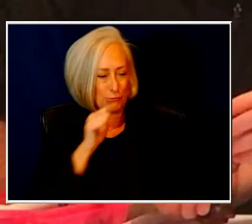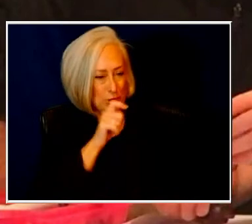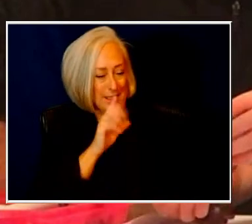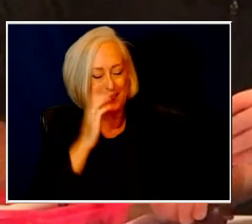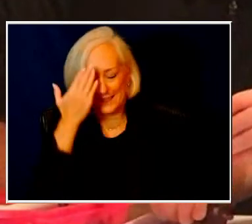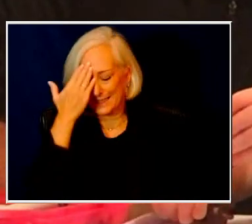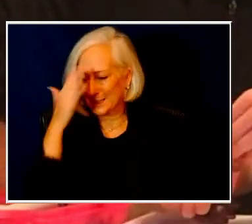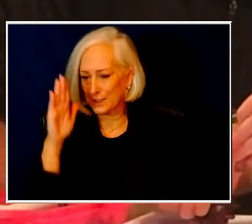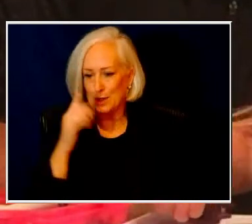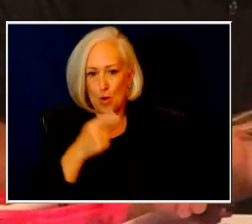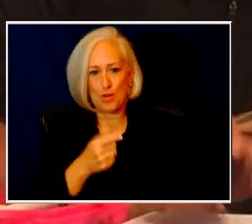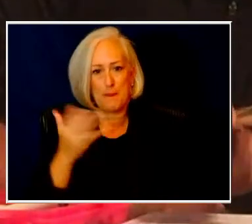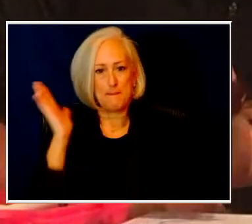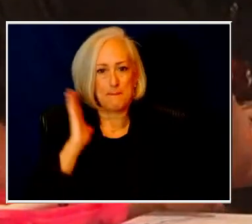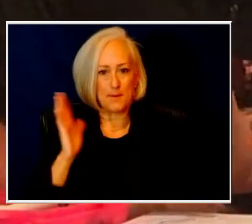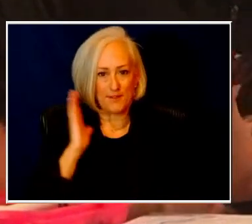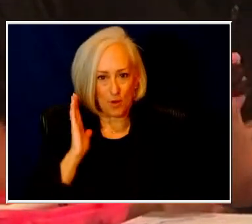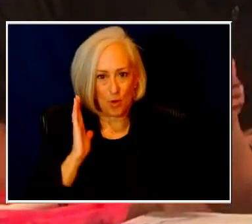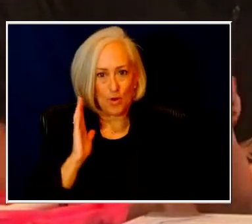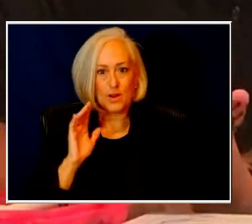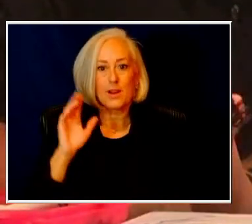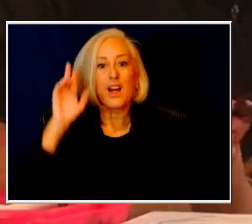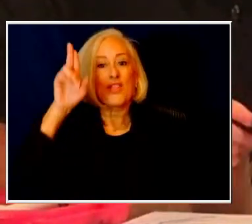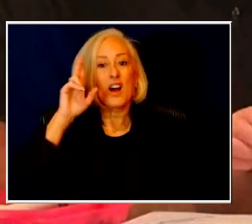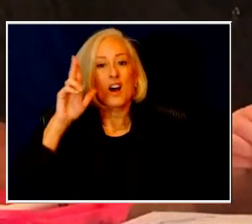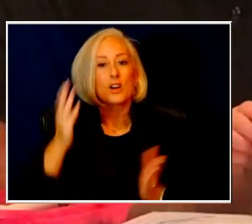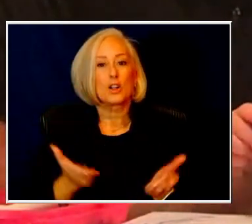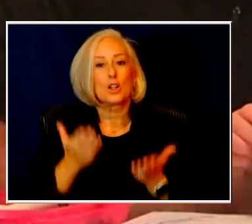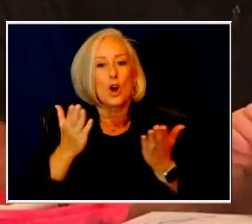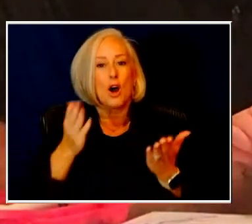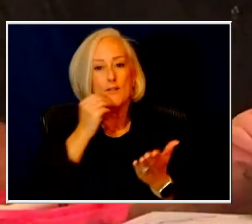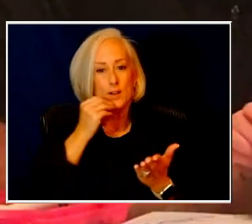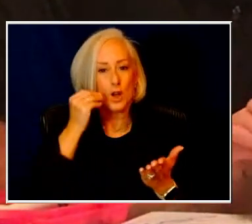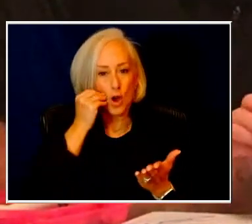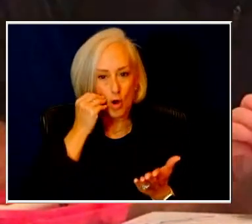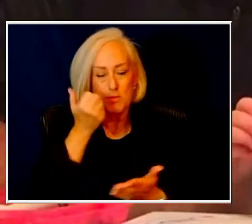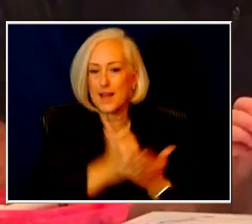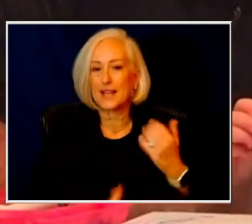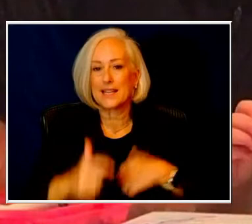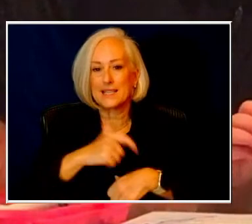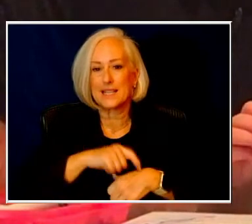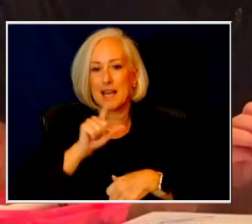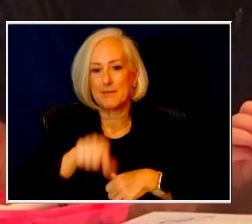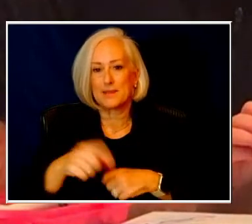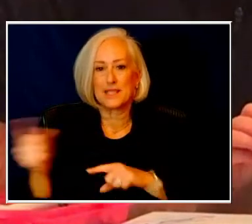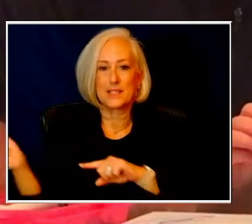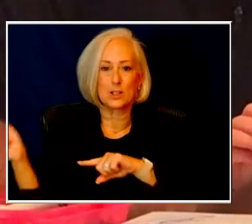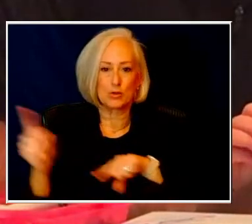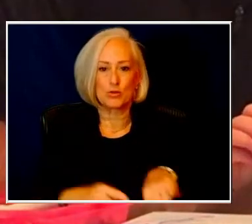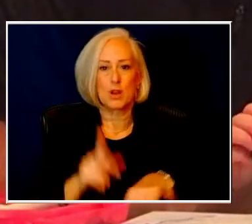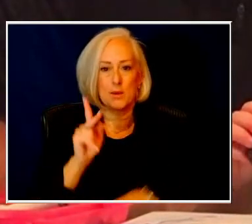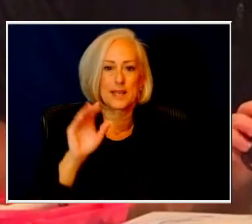and they offered their home to us whenever we had to come to Kansas City. And, you know,